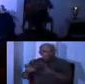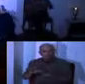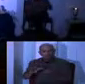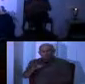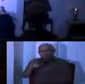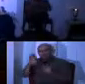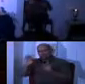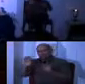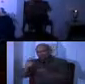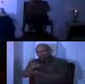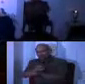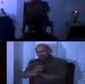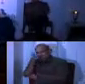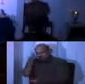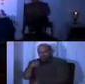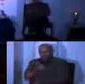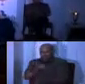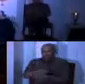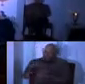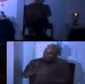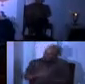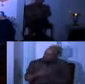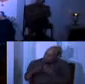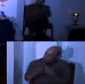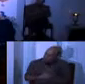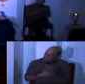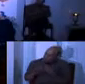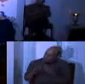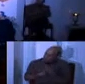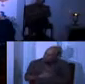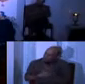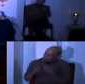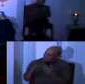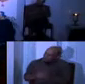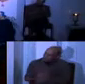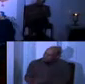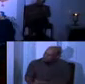job for us in our music, and we are so grateful to them.